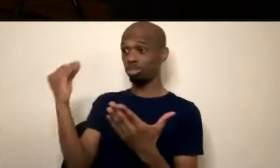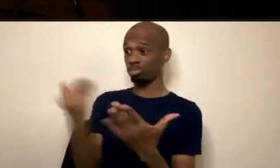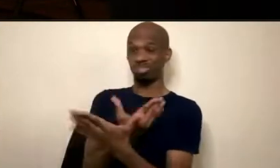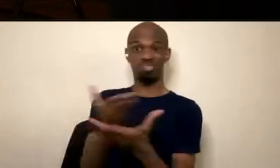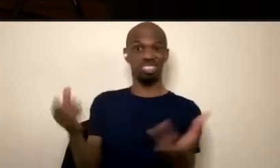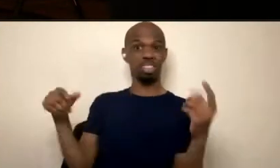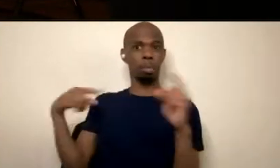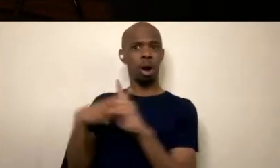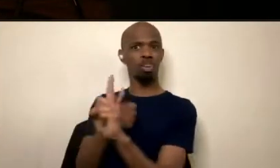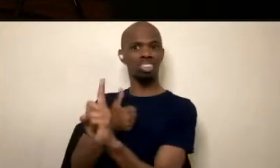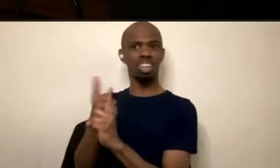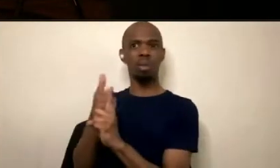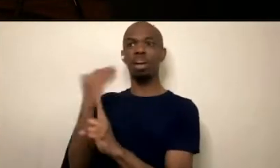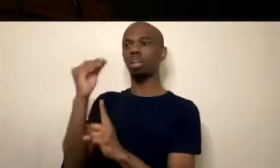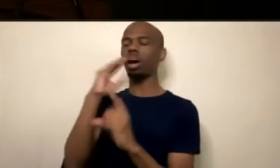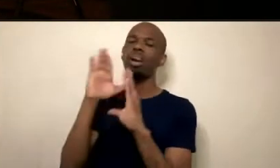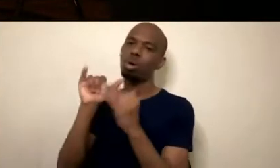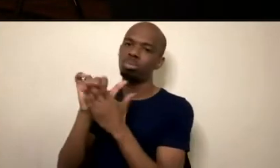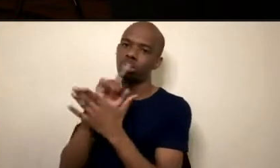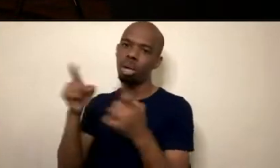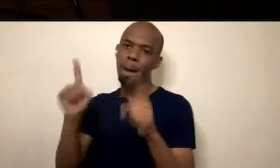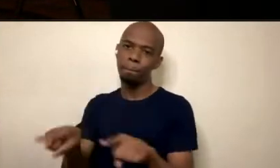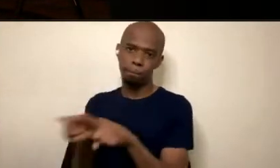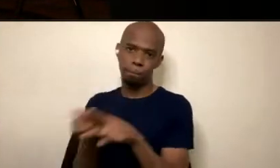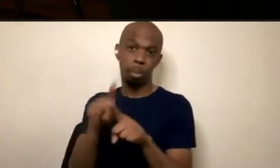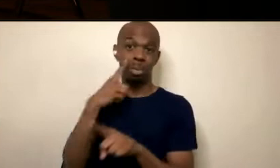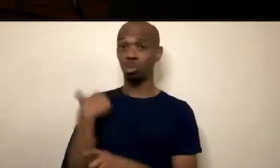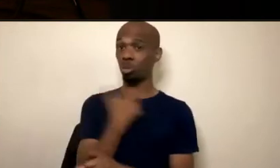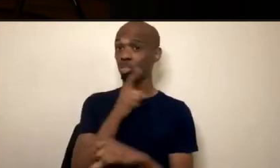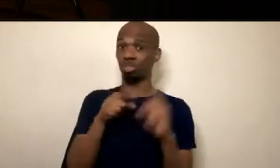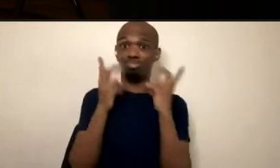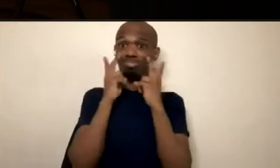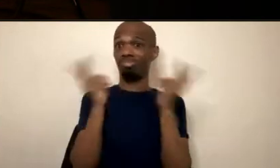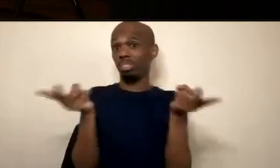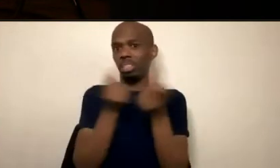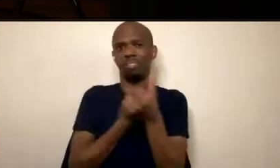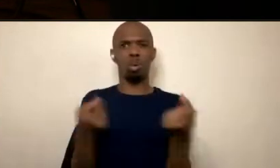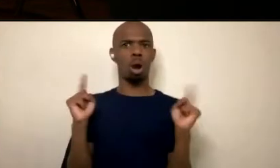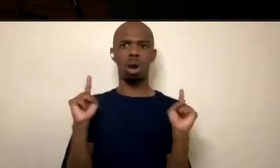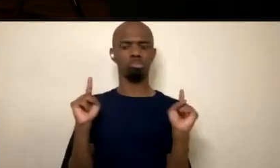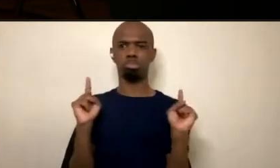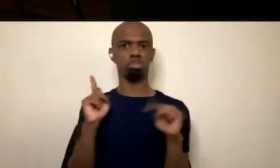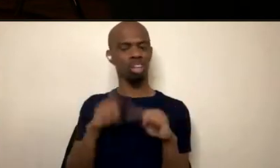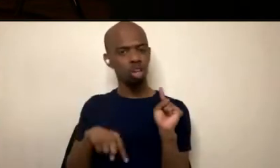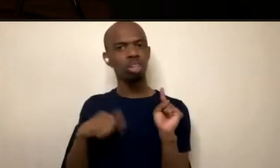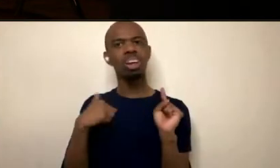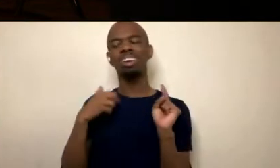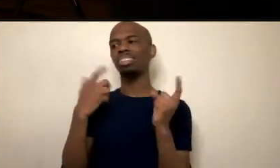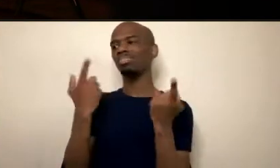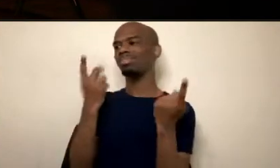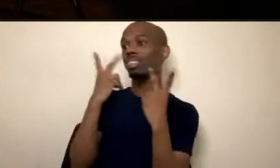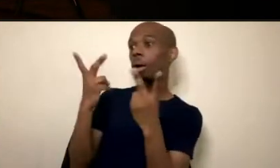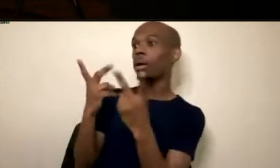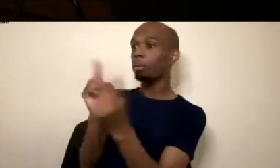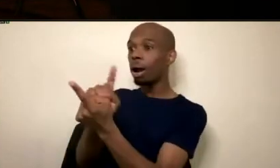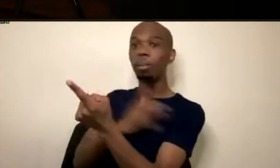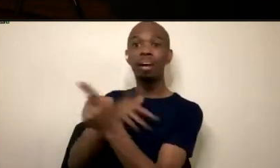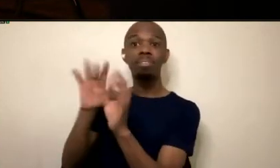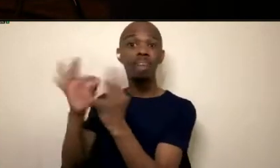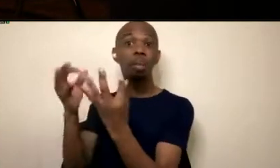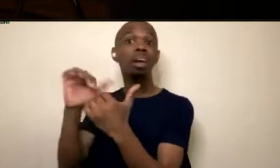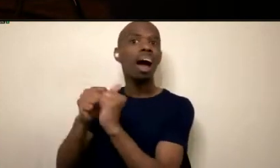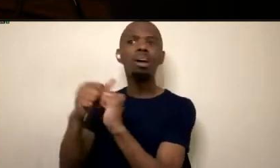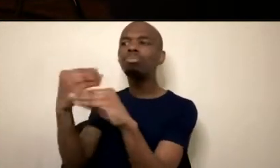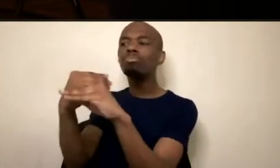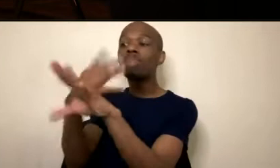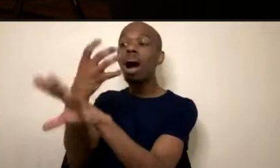that happened too, because we couldn't see everybody. You know, it's like I could see my family and this friend of mine on the phone. That was lovely, but